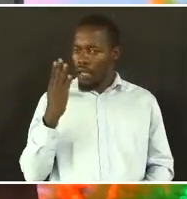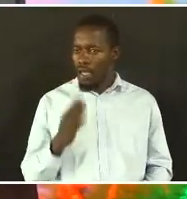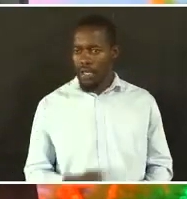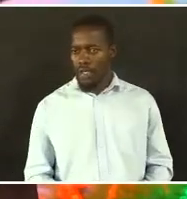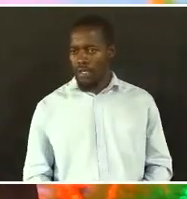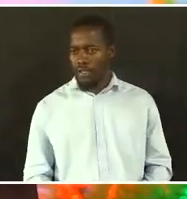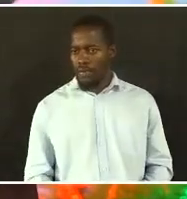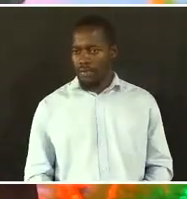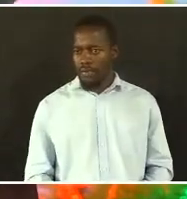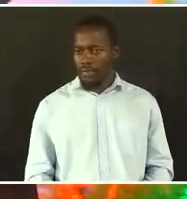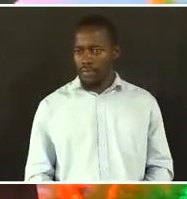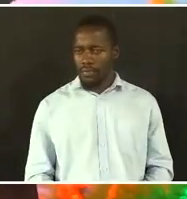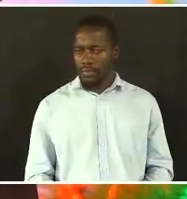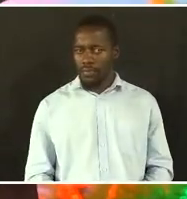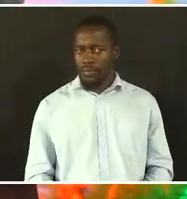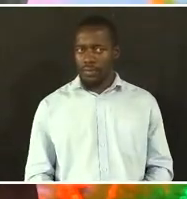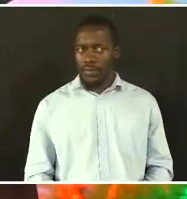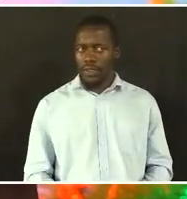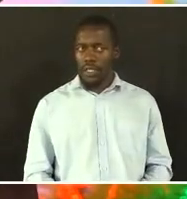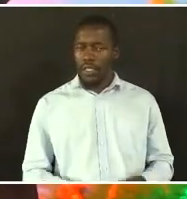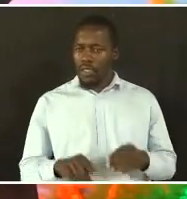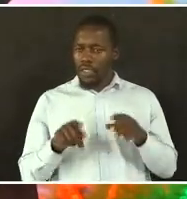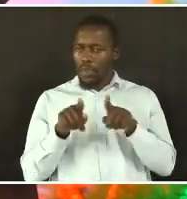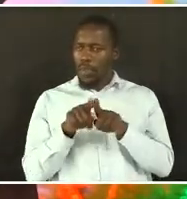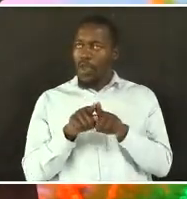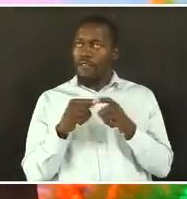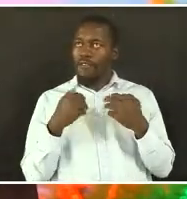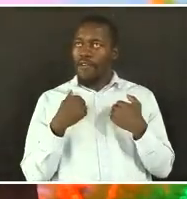an area, they start a dispensary that is giving people